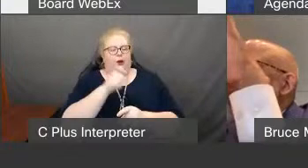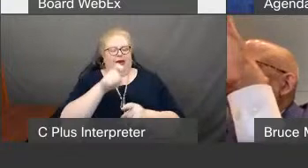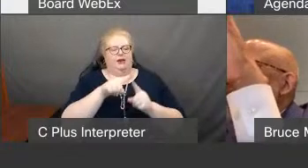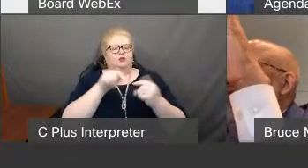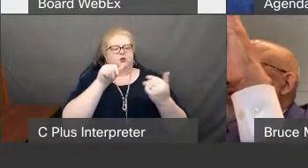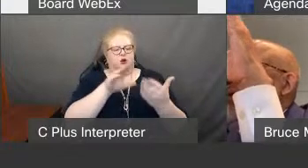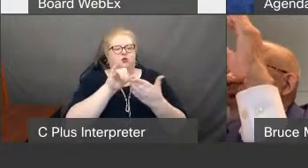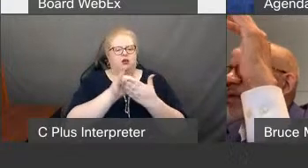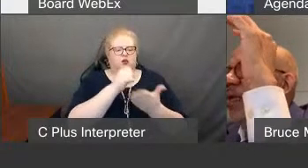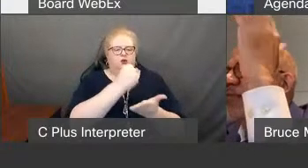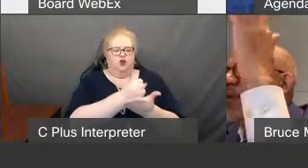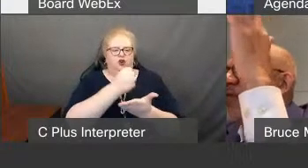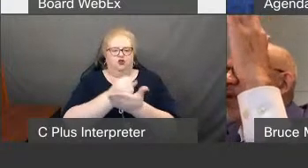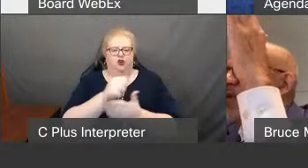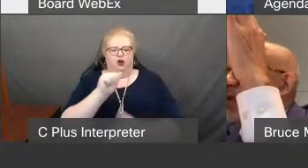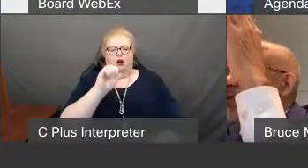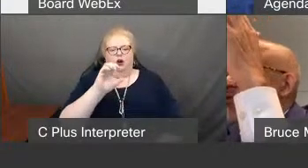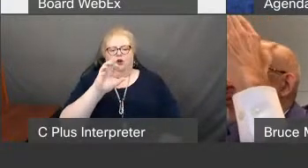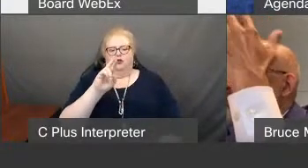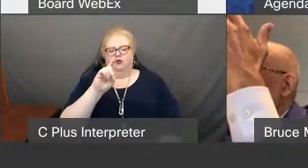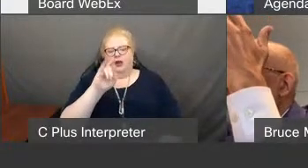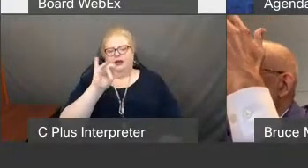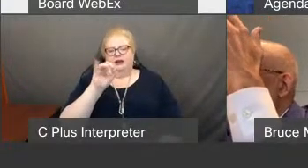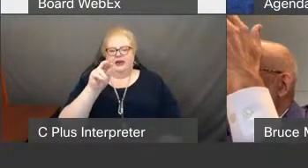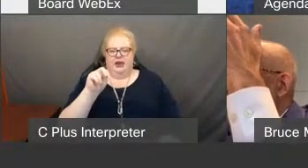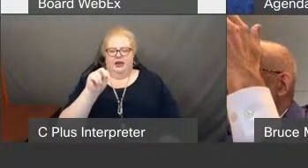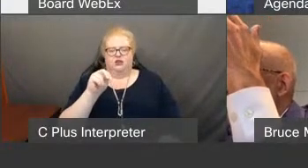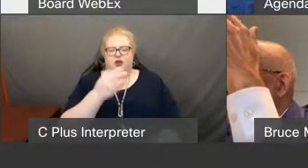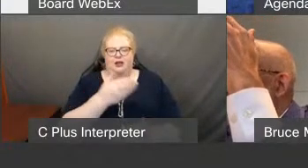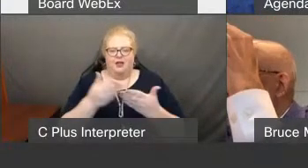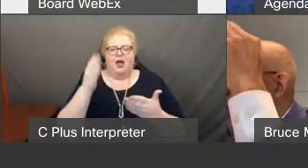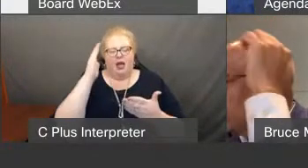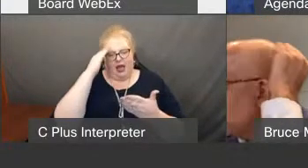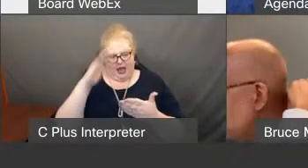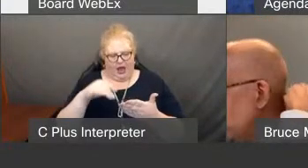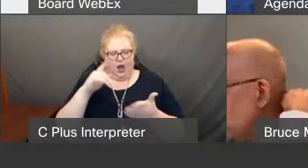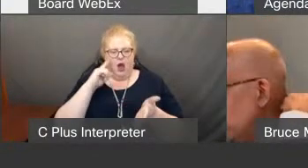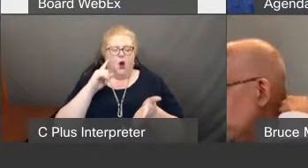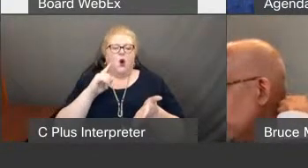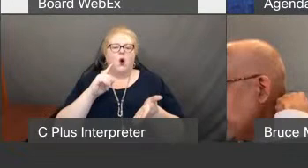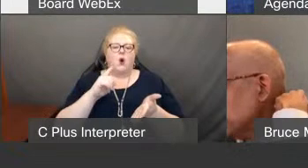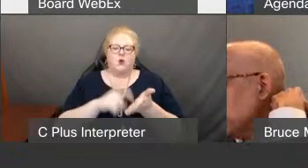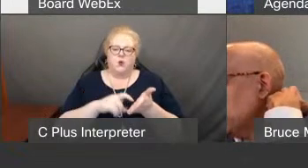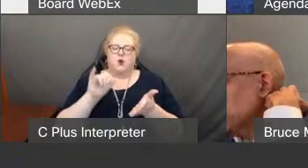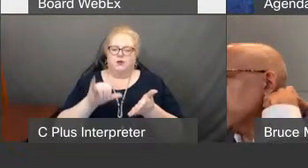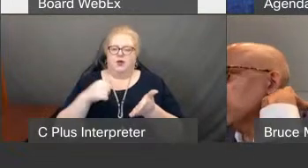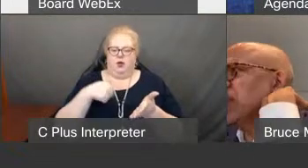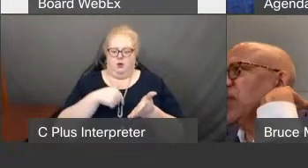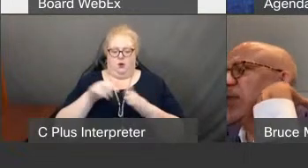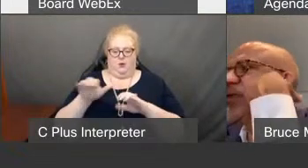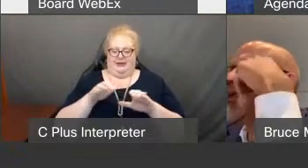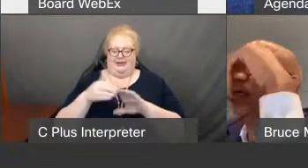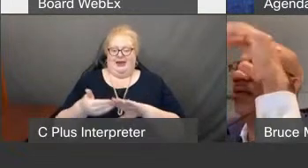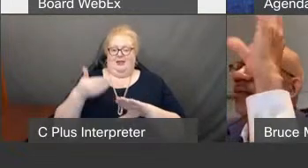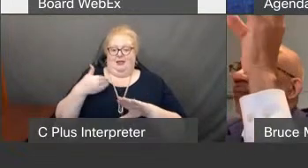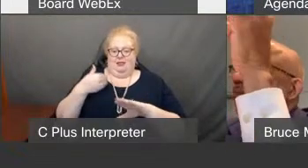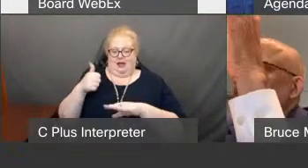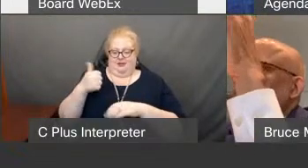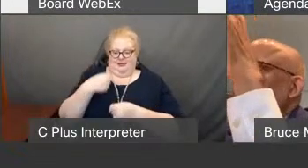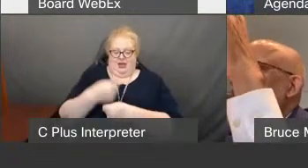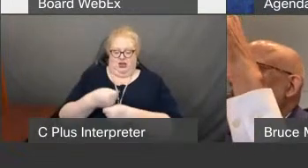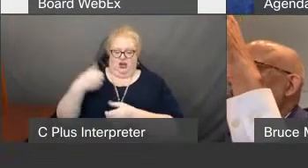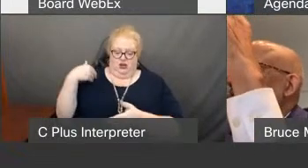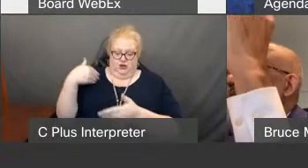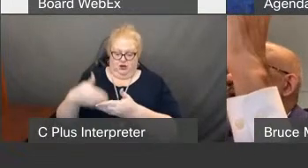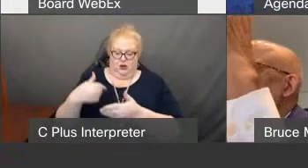But I've noted, as you are aware, what we did in the last 10 years, we did